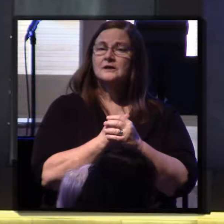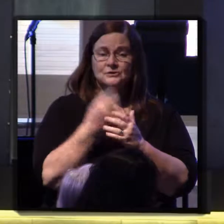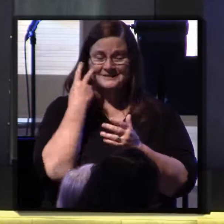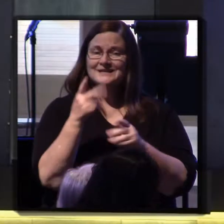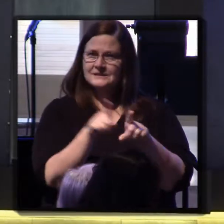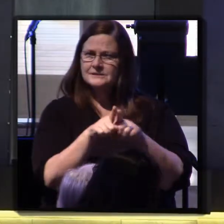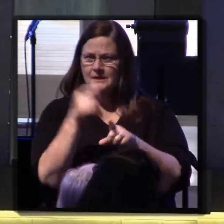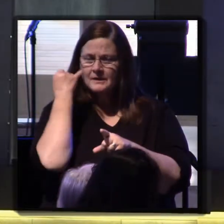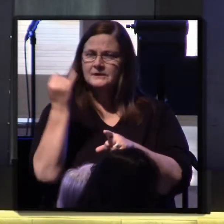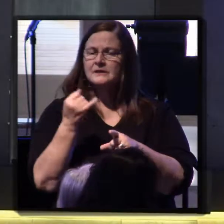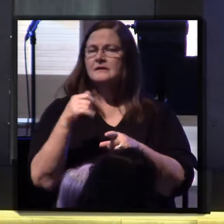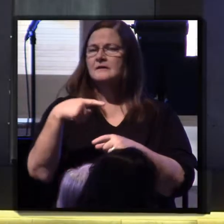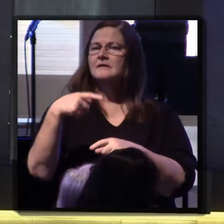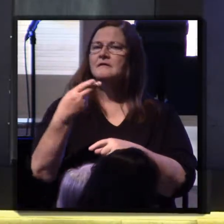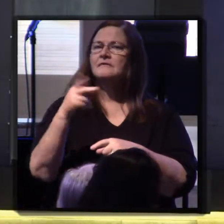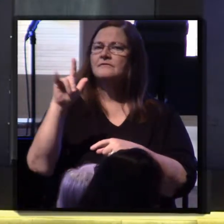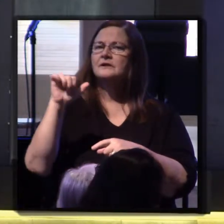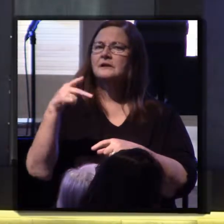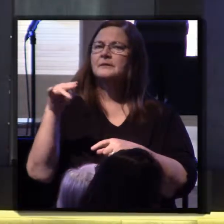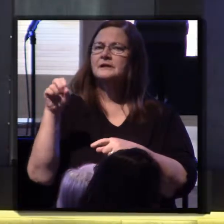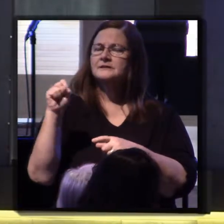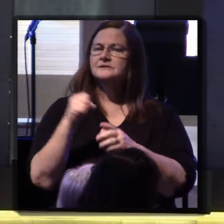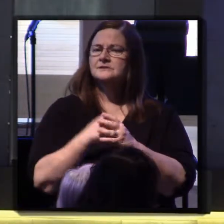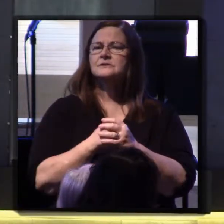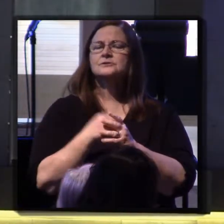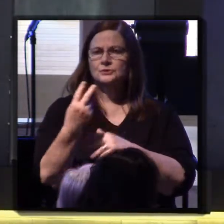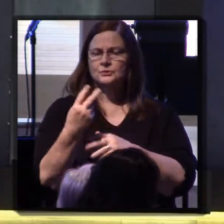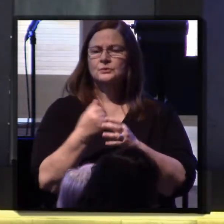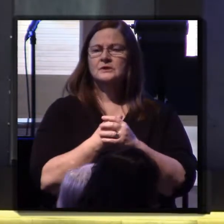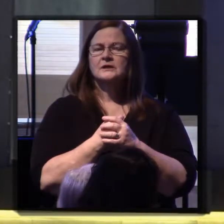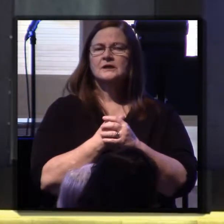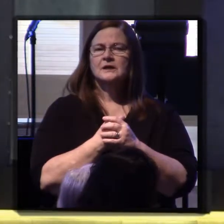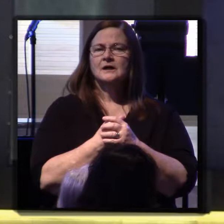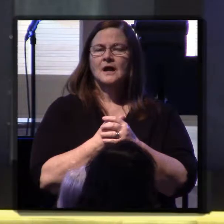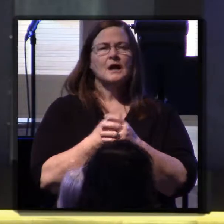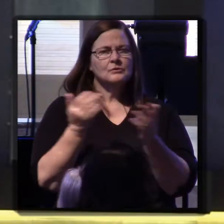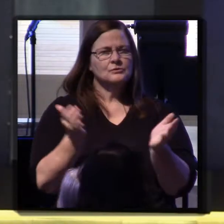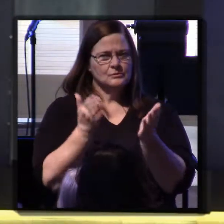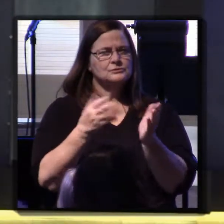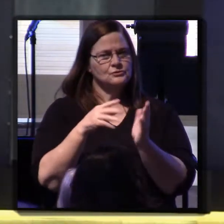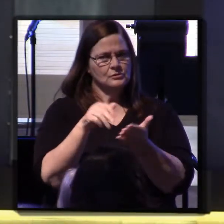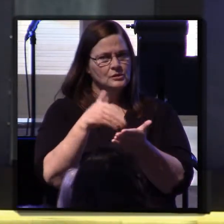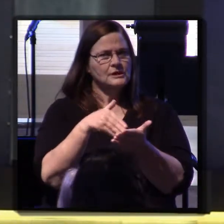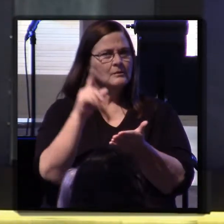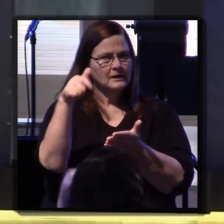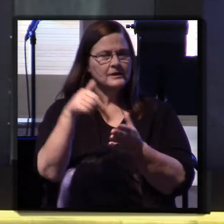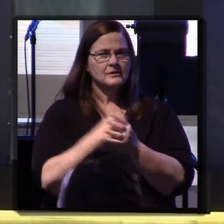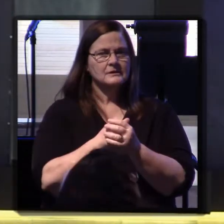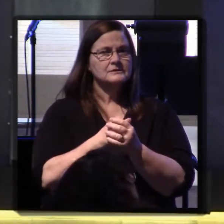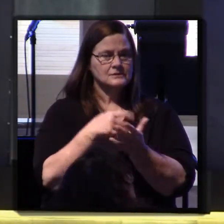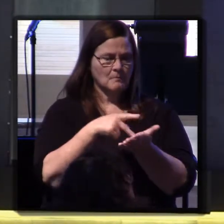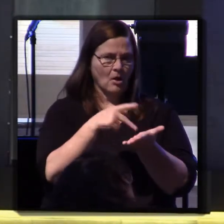that the servant is exalted because of his suffering in Philippians chapter 2. I won't take the time to go there now, but if you want to look it up later, I